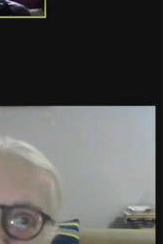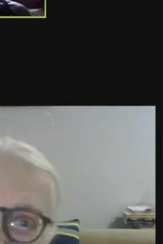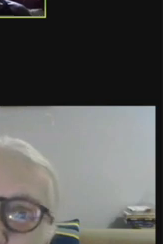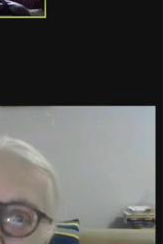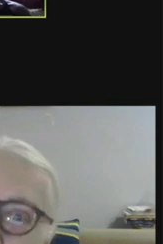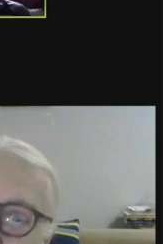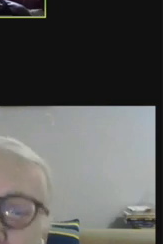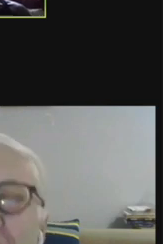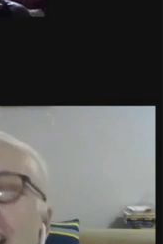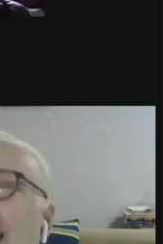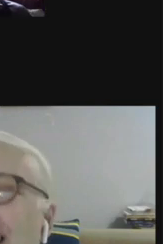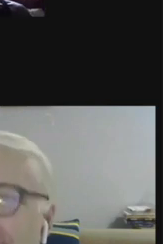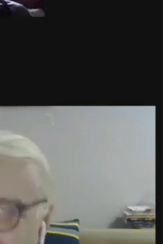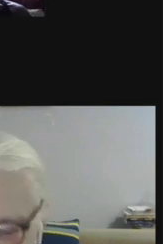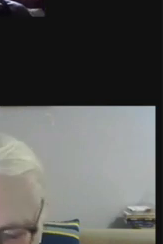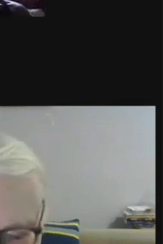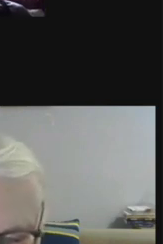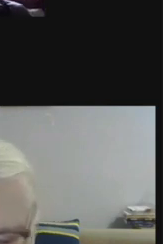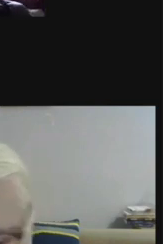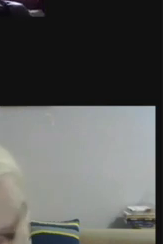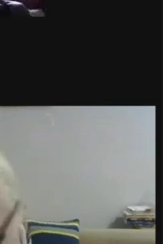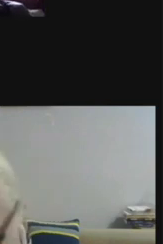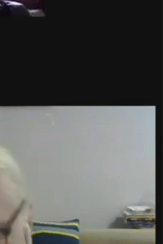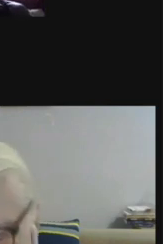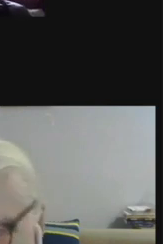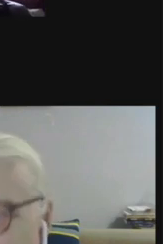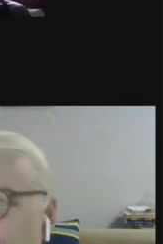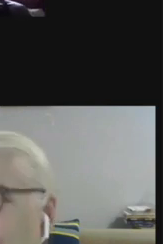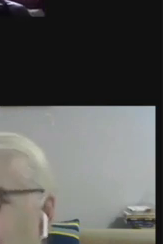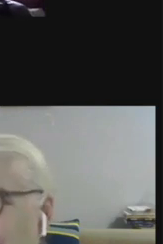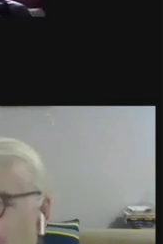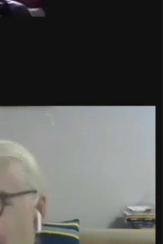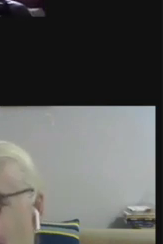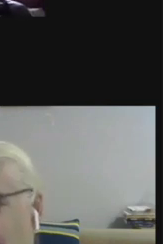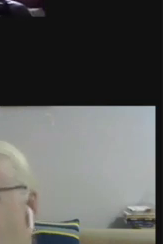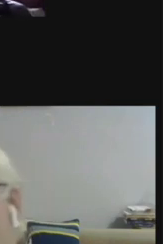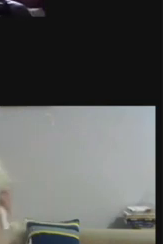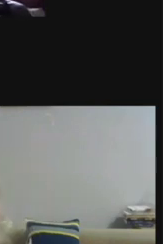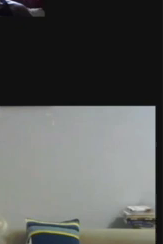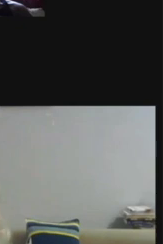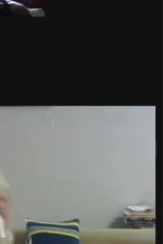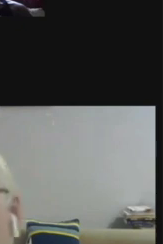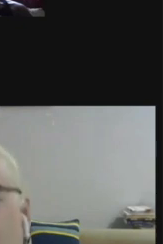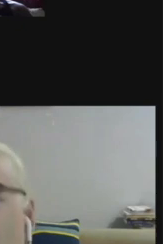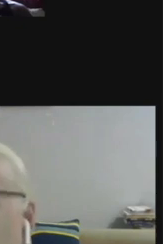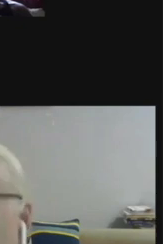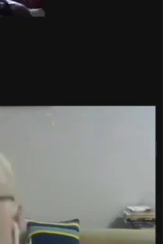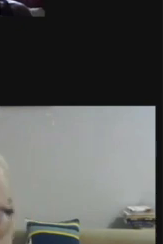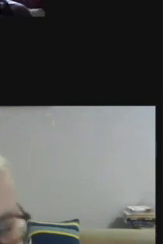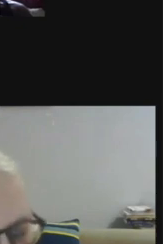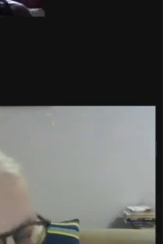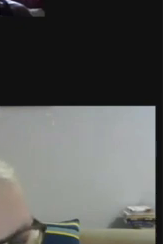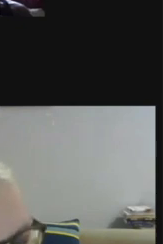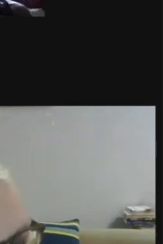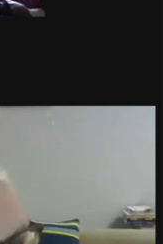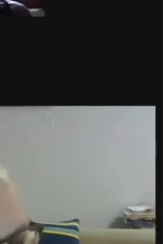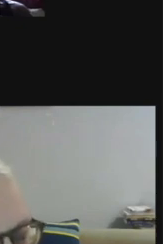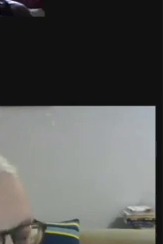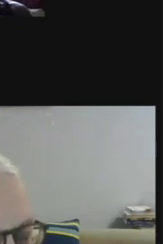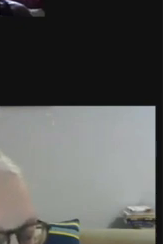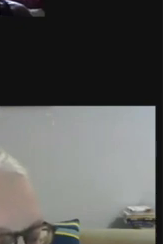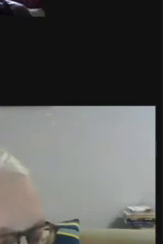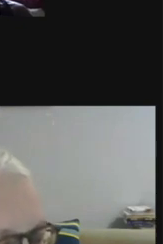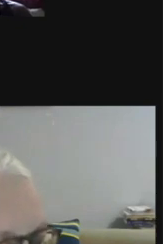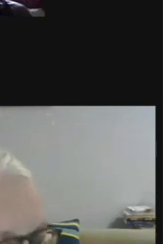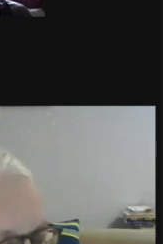dish pizza and their Chicago style dogs are really good. Yeah, it's always about the food for me too, Anya. And tell her priorities. Yeah, it's very funny.